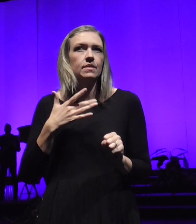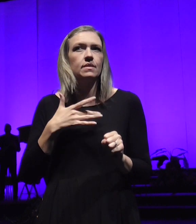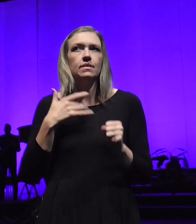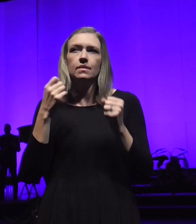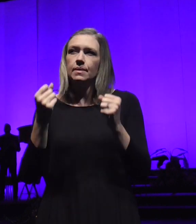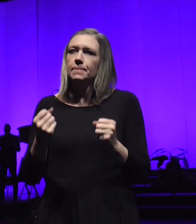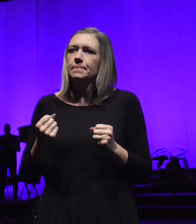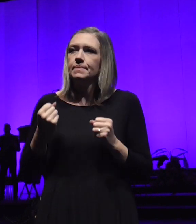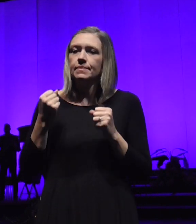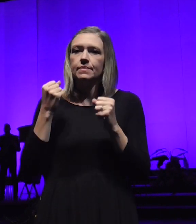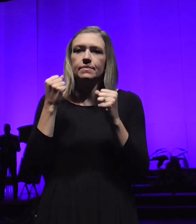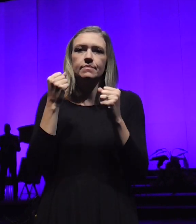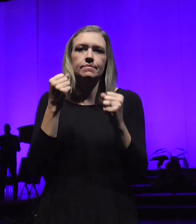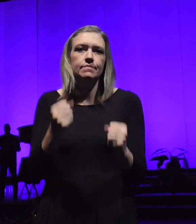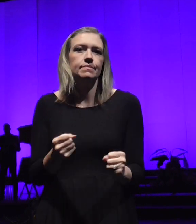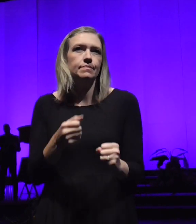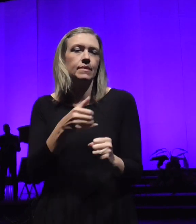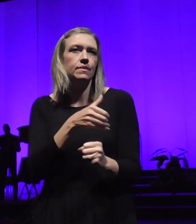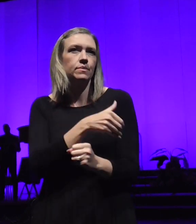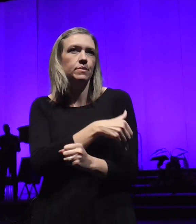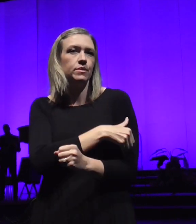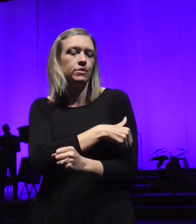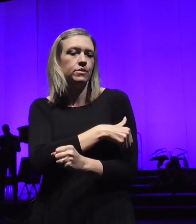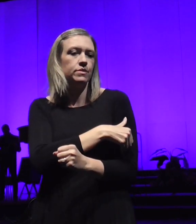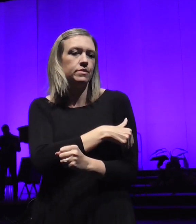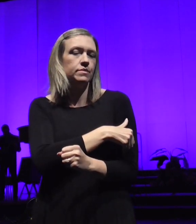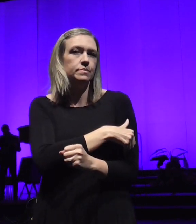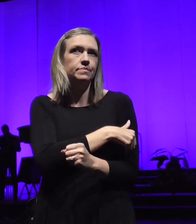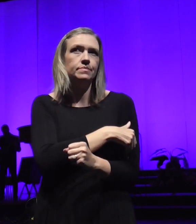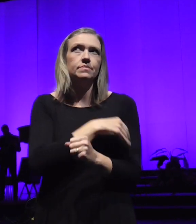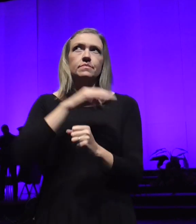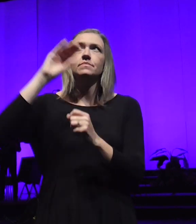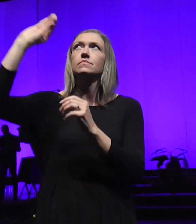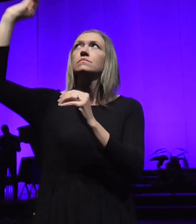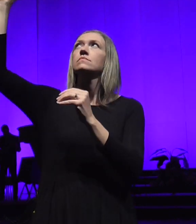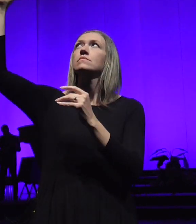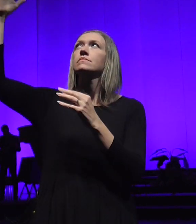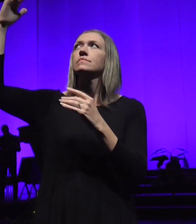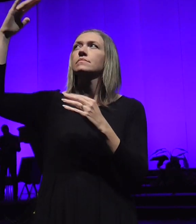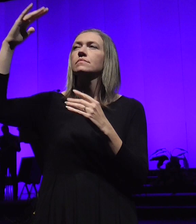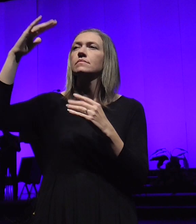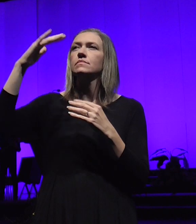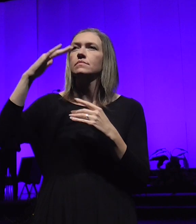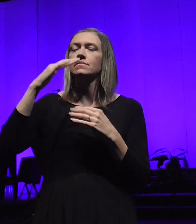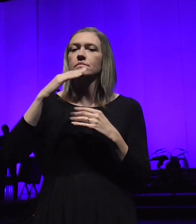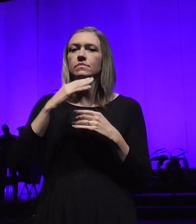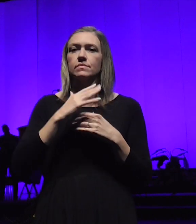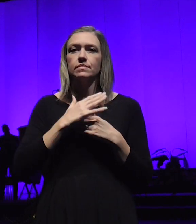can feel the mighty power and the